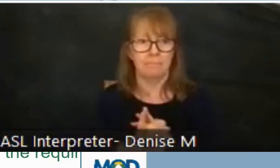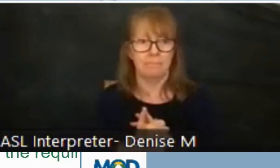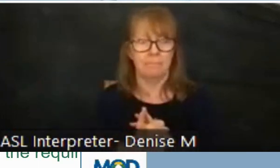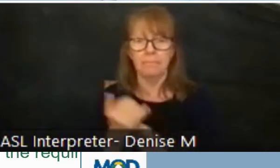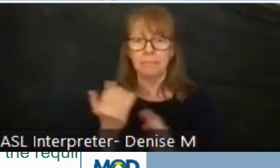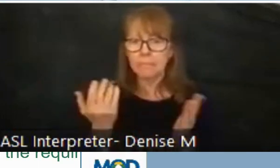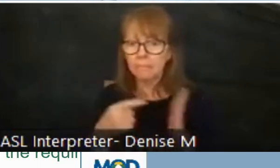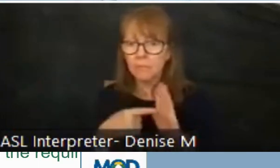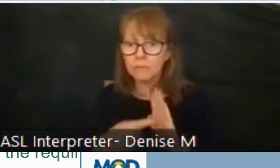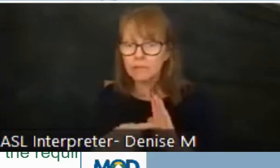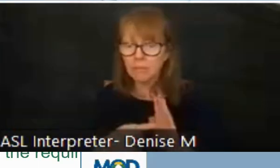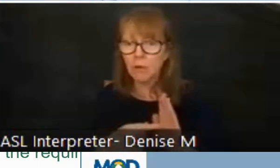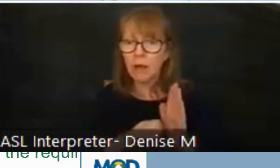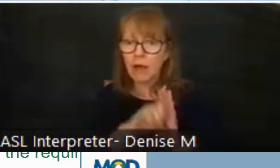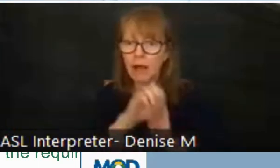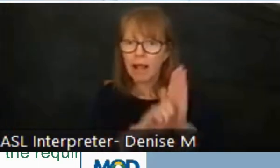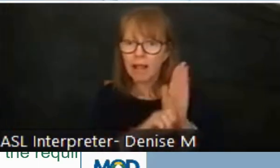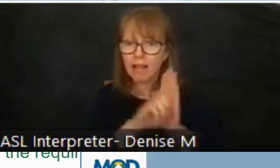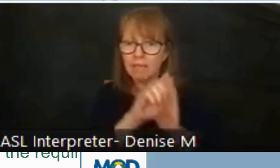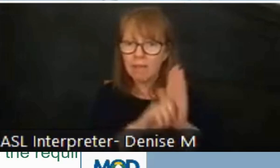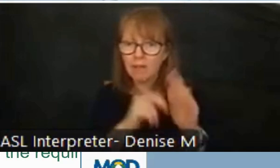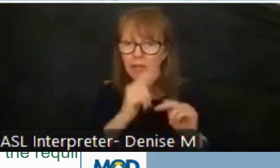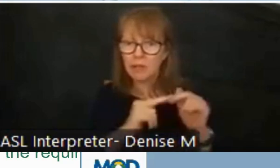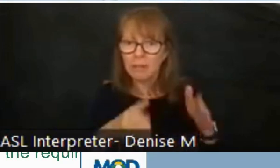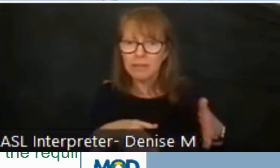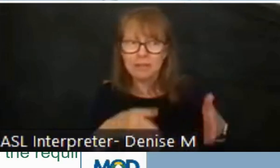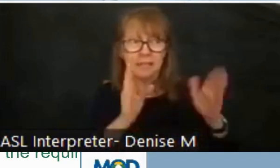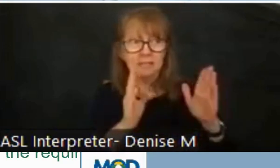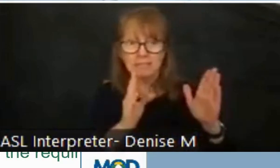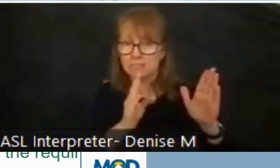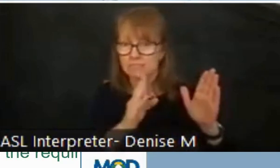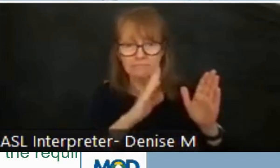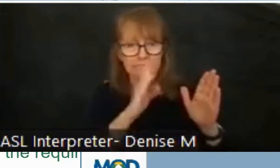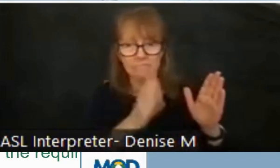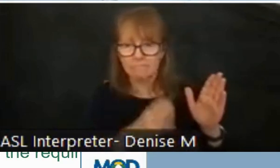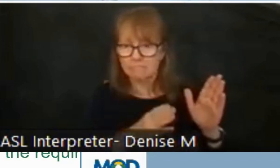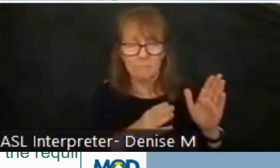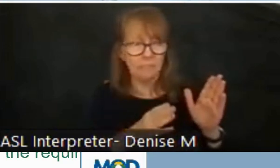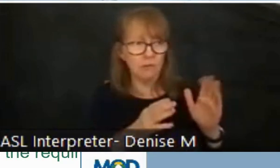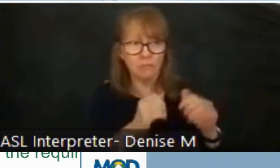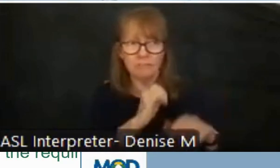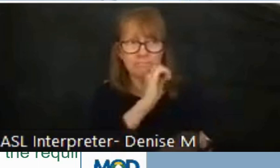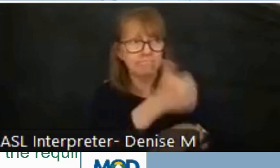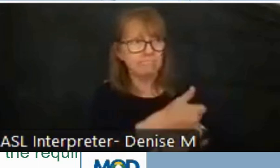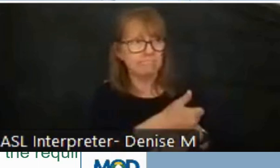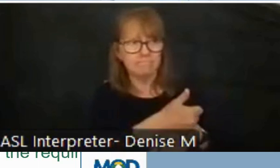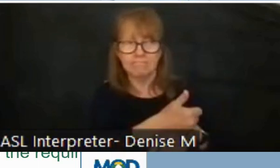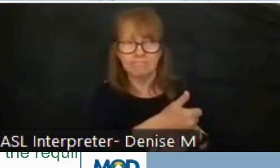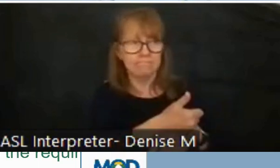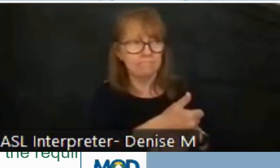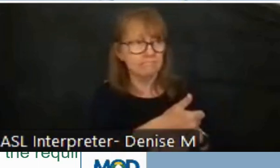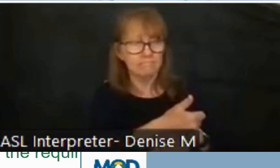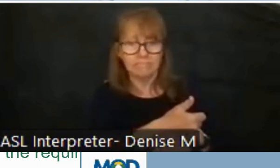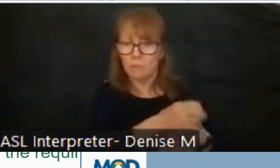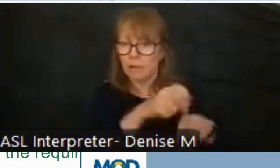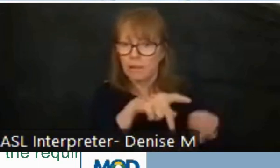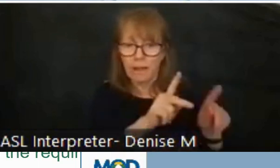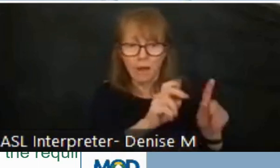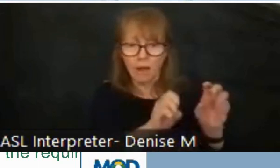to a building that hasn't been built with that possibility in mind, fire